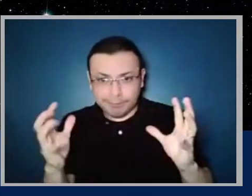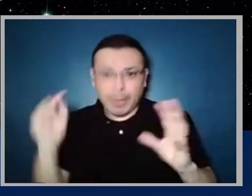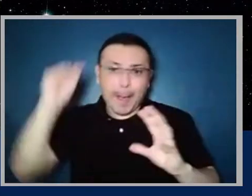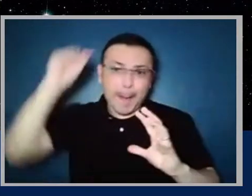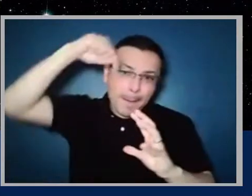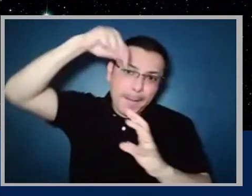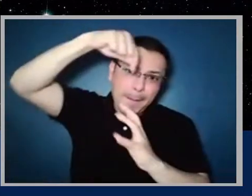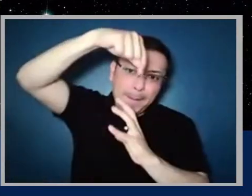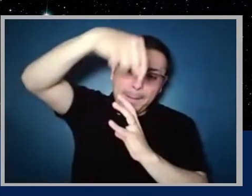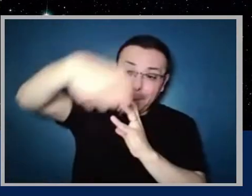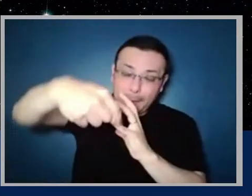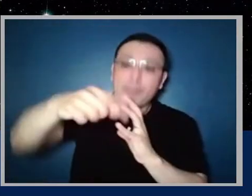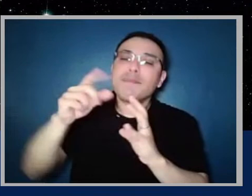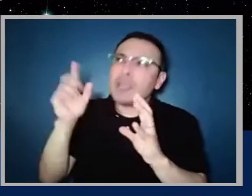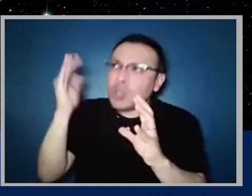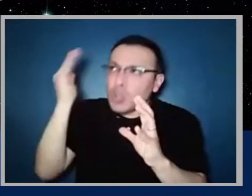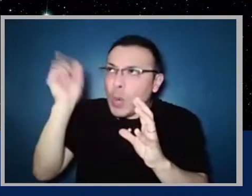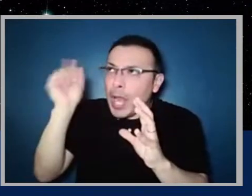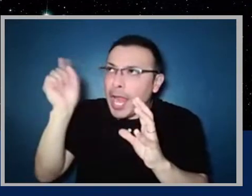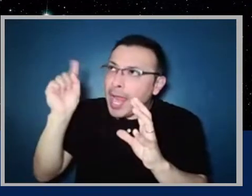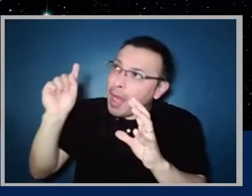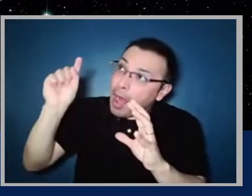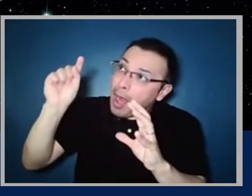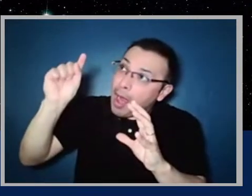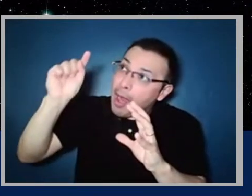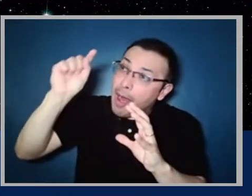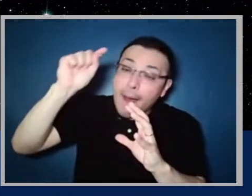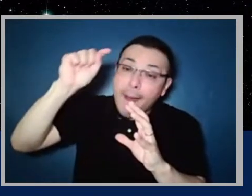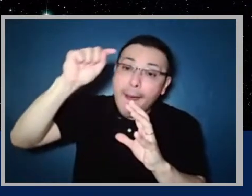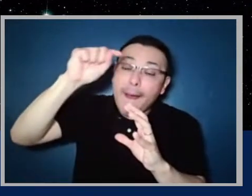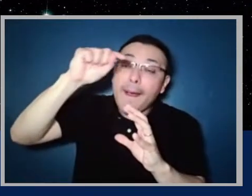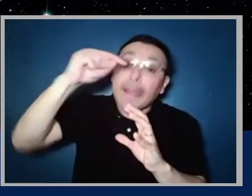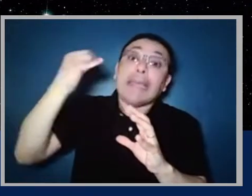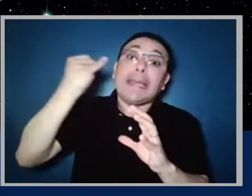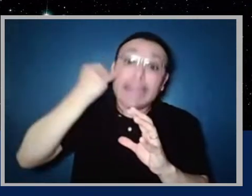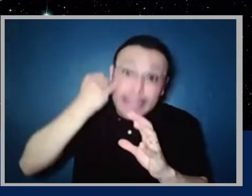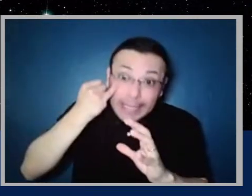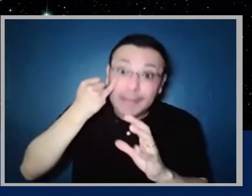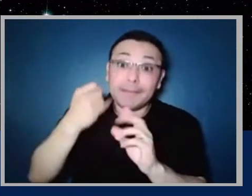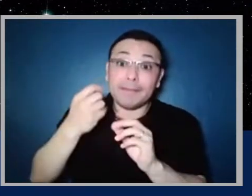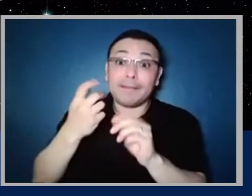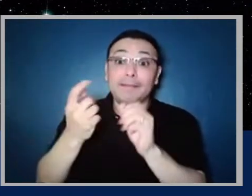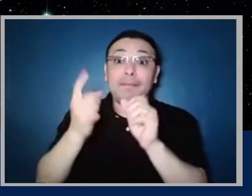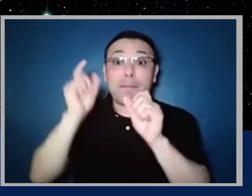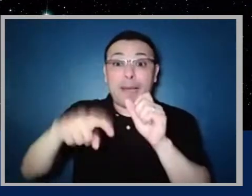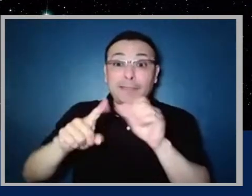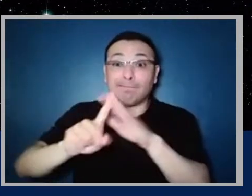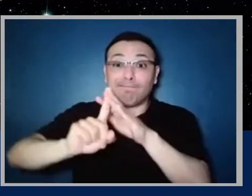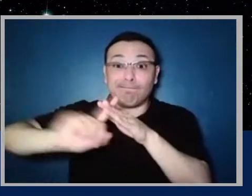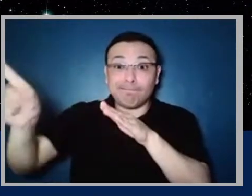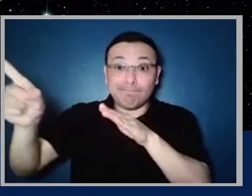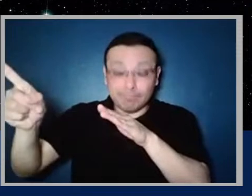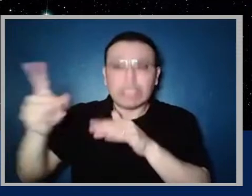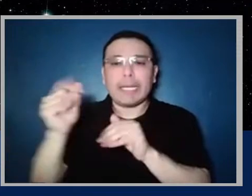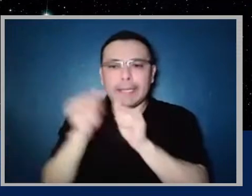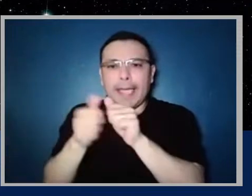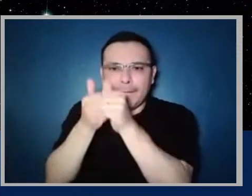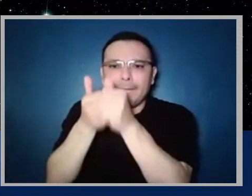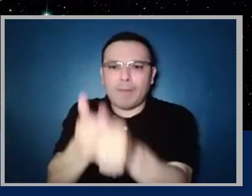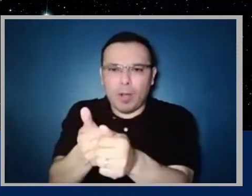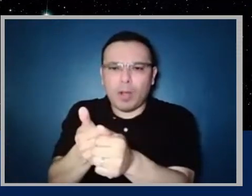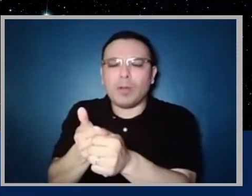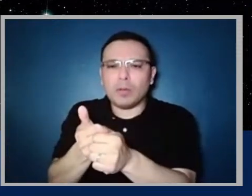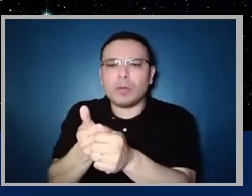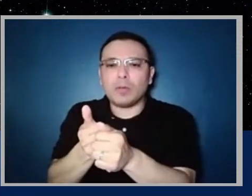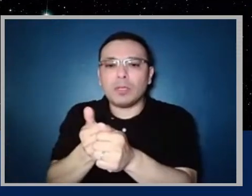always hold our breaths and cross our fingers that doesn't happen. And so far, we've been really lucky. But if it does, we have the